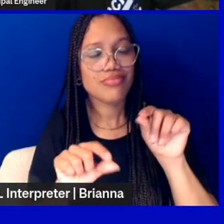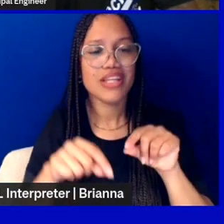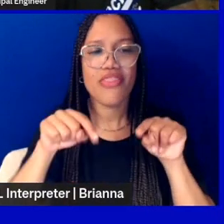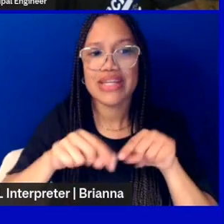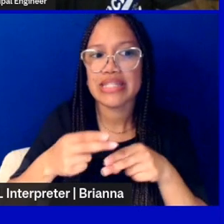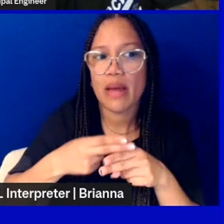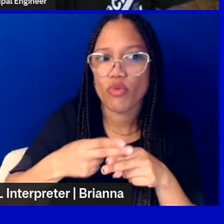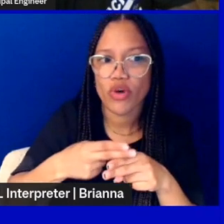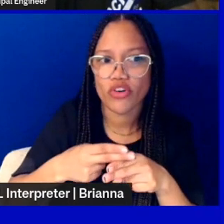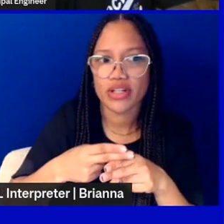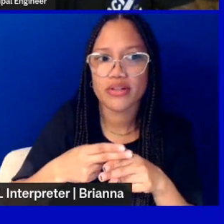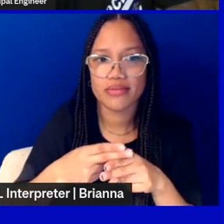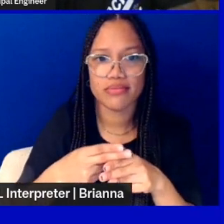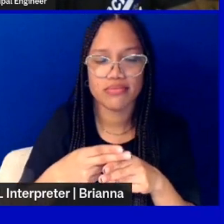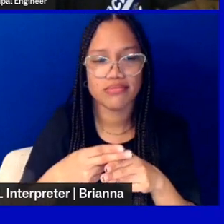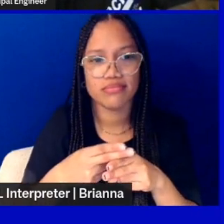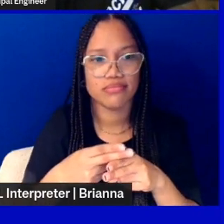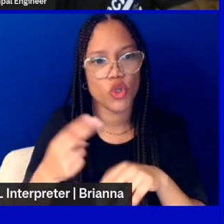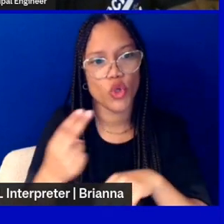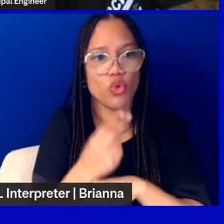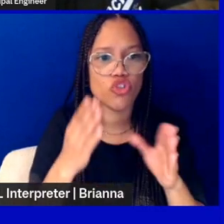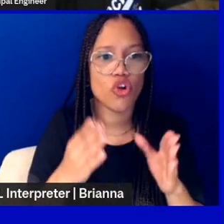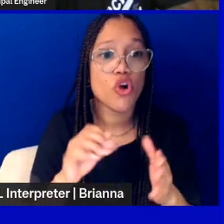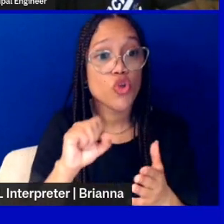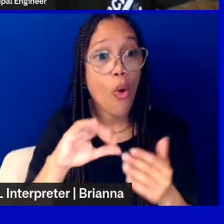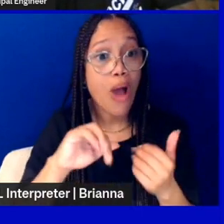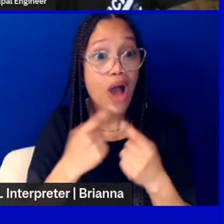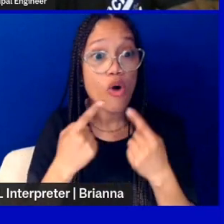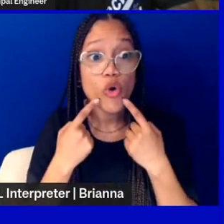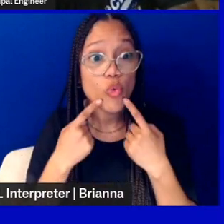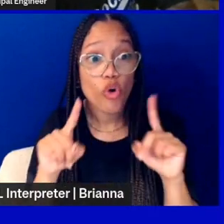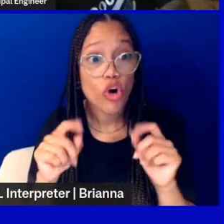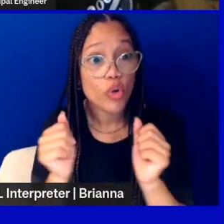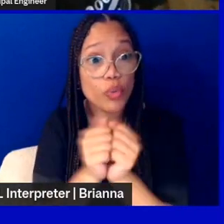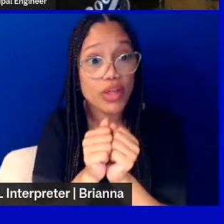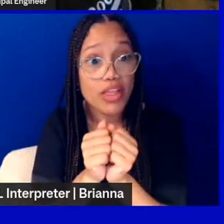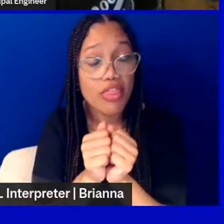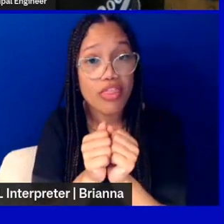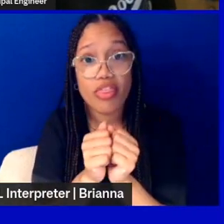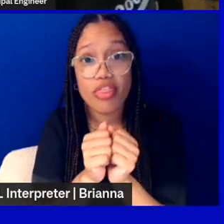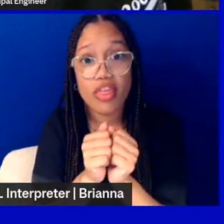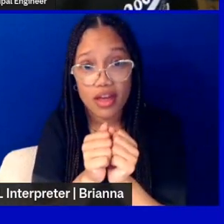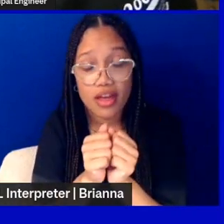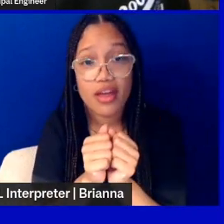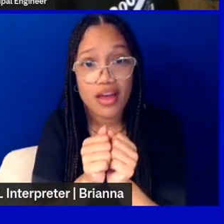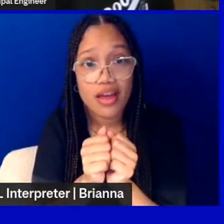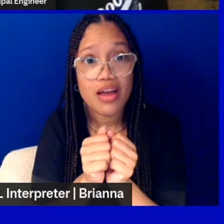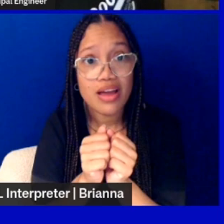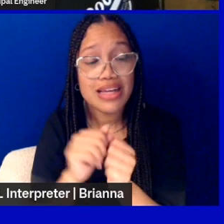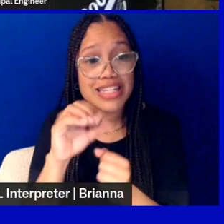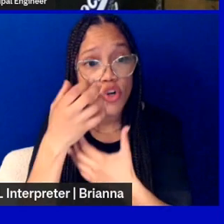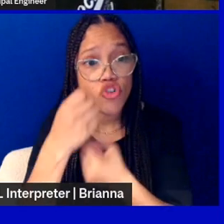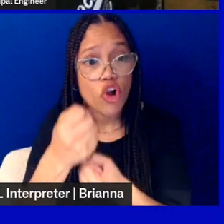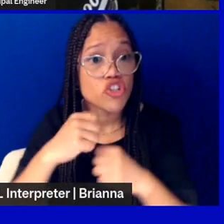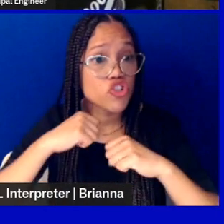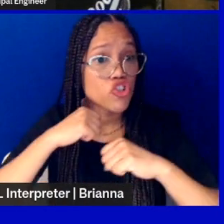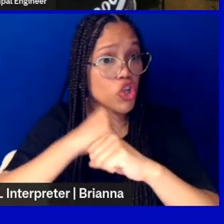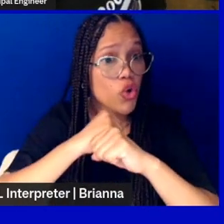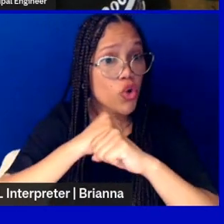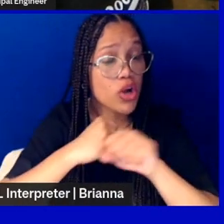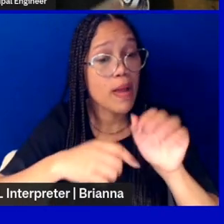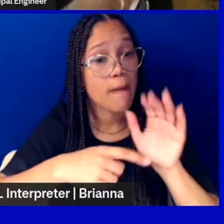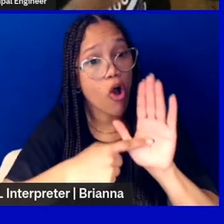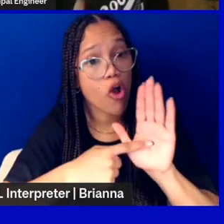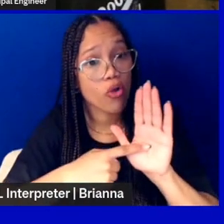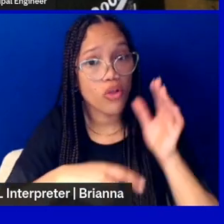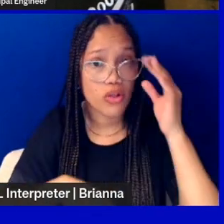one. So this is how it is going to work with the zero trust security model. Now, there